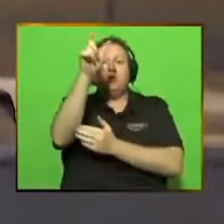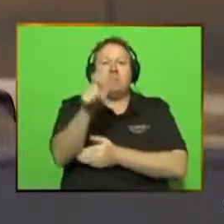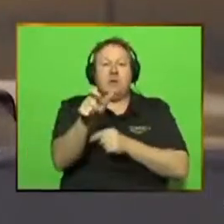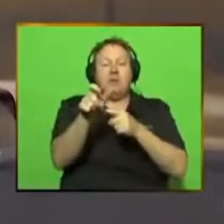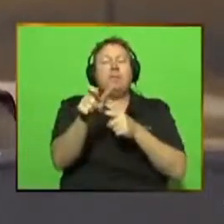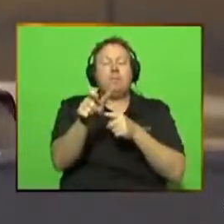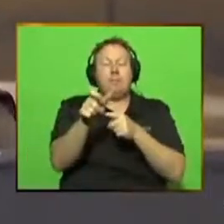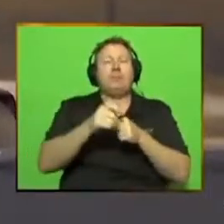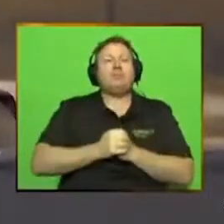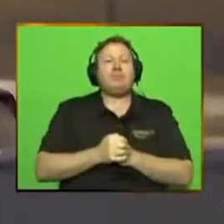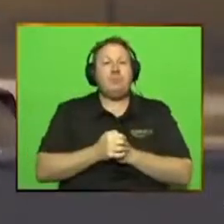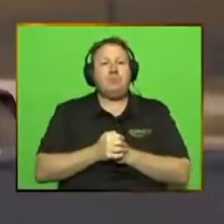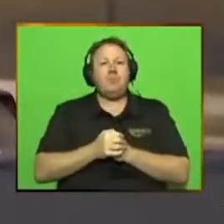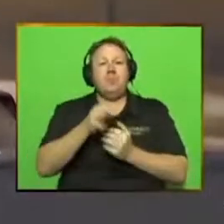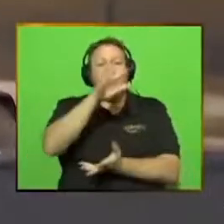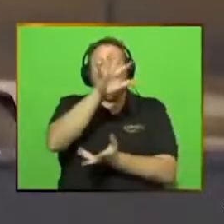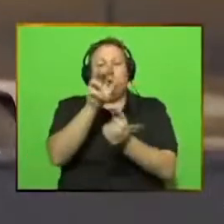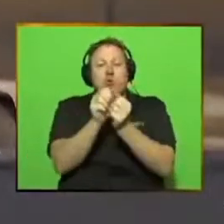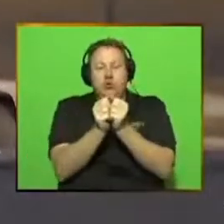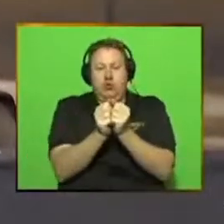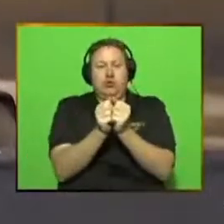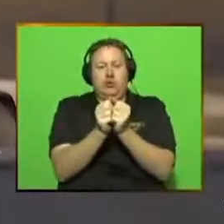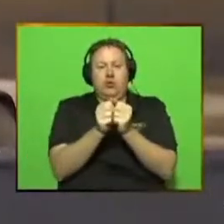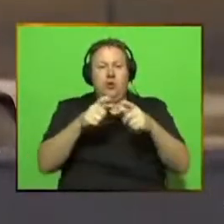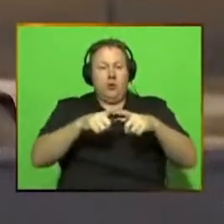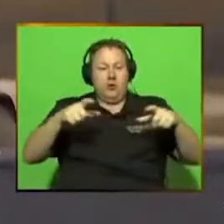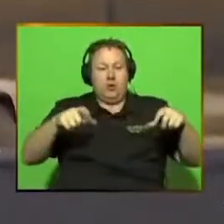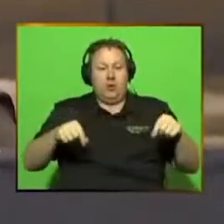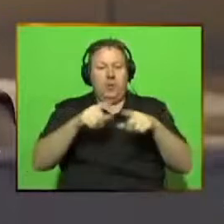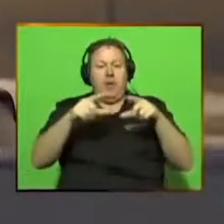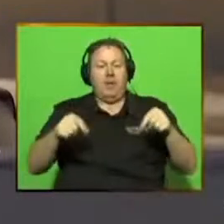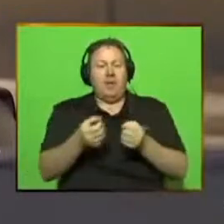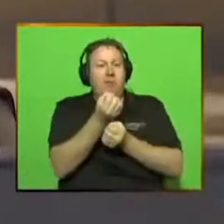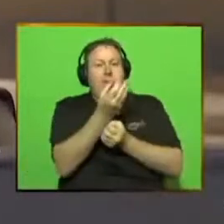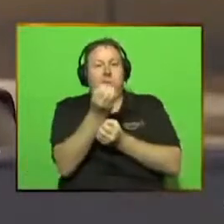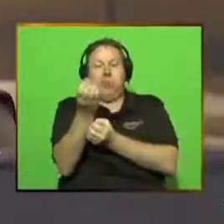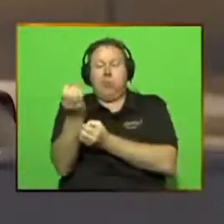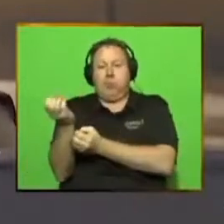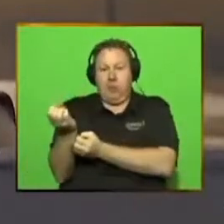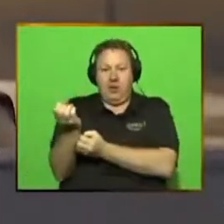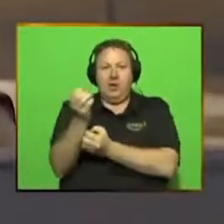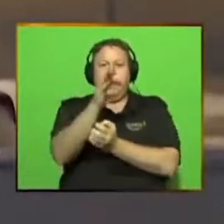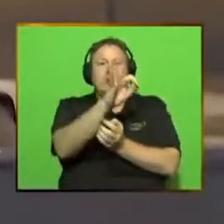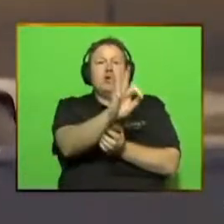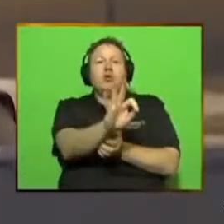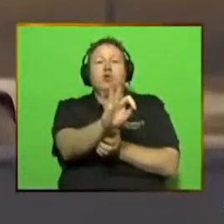follows. Total number of ballot papers issued were